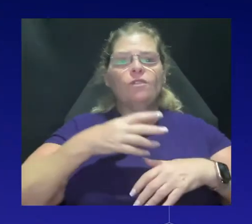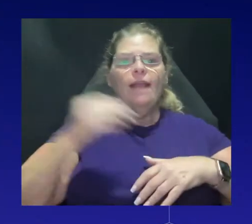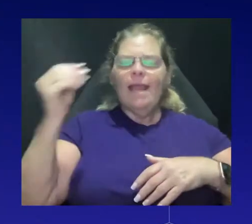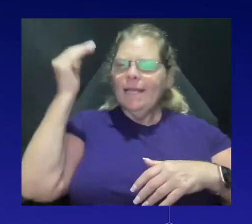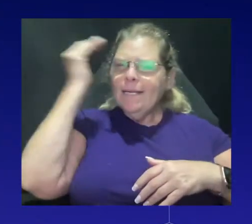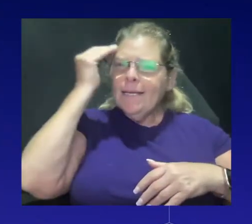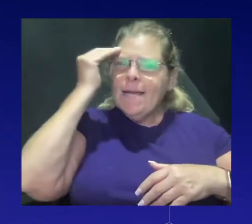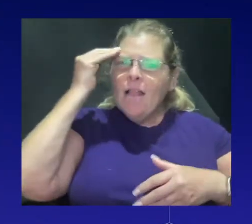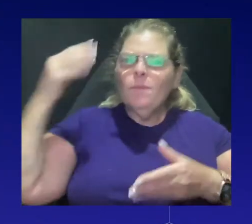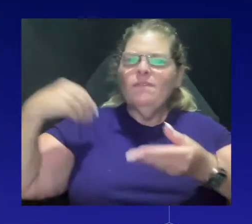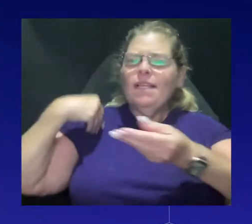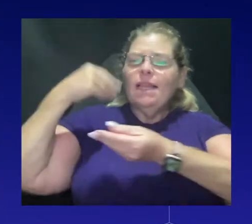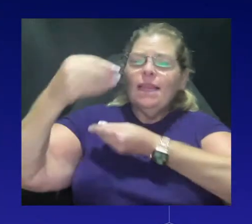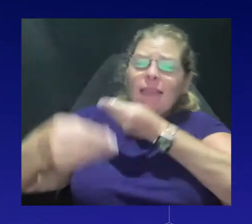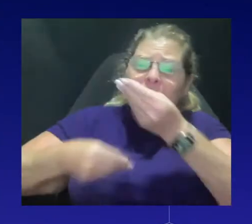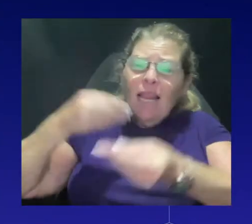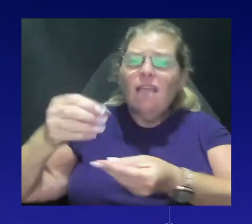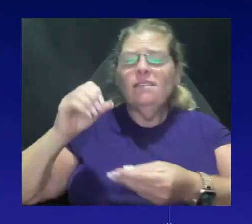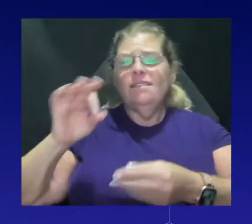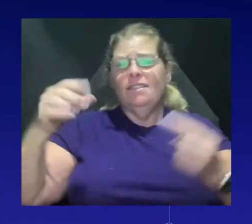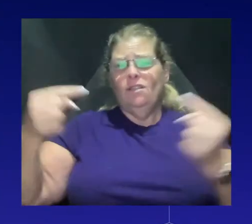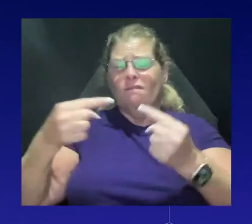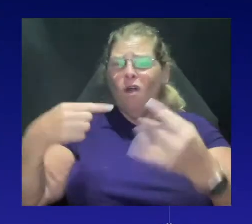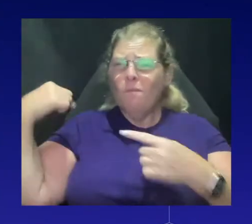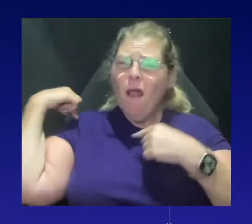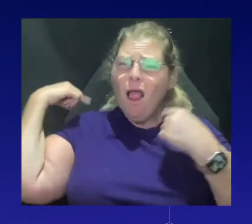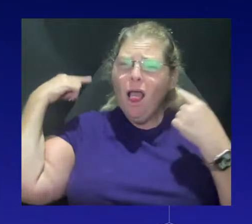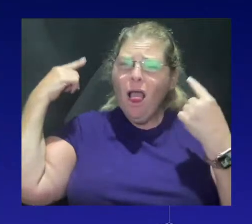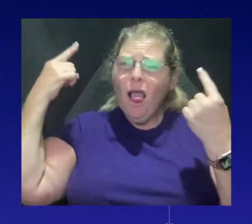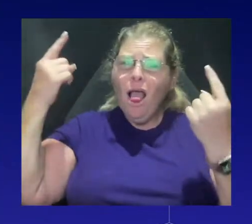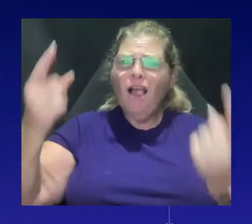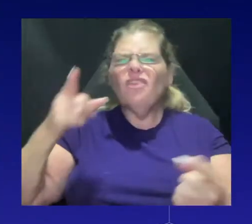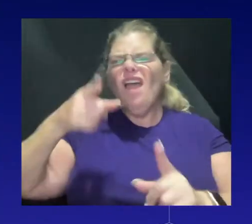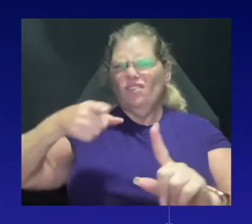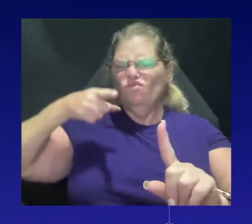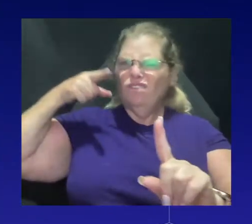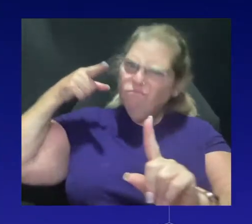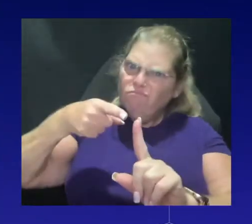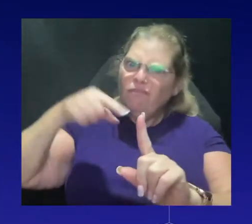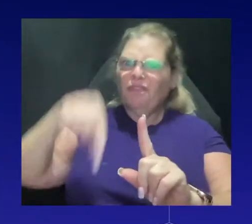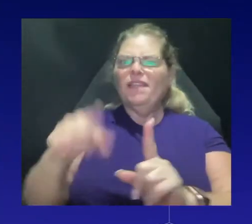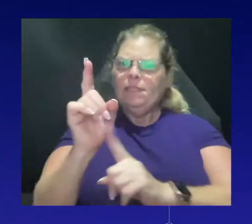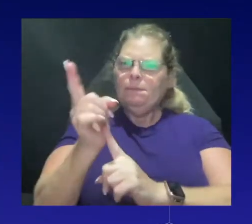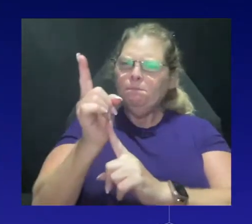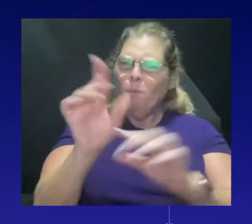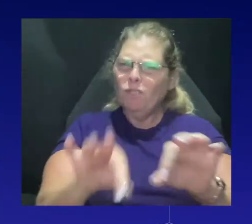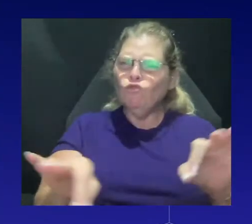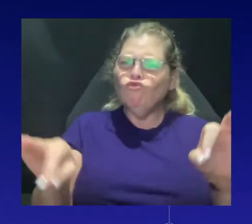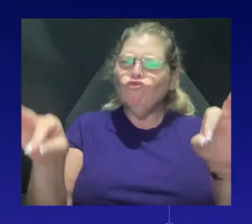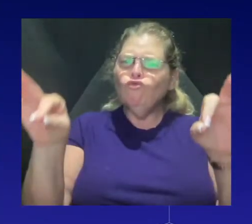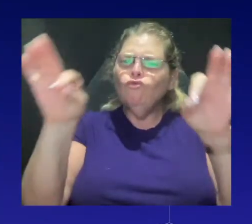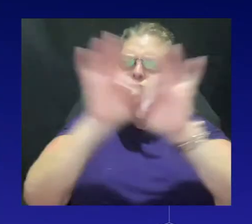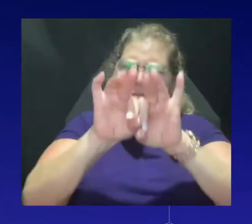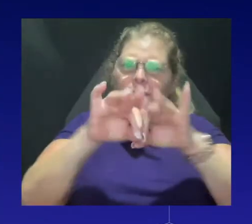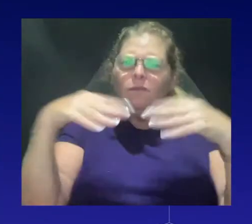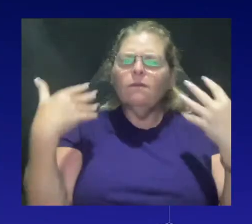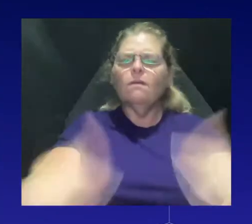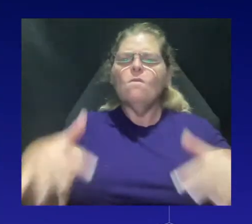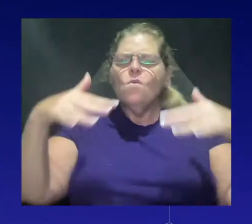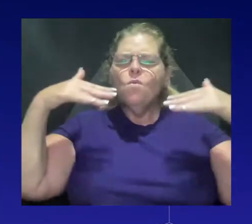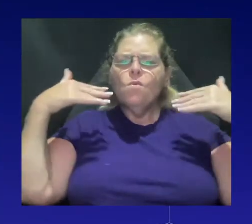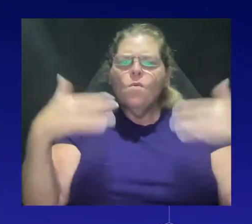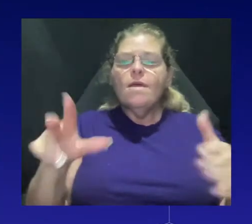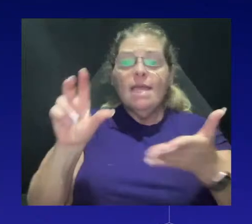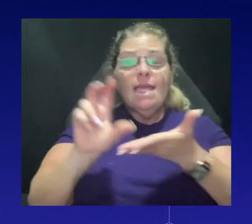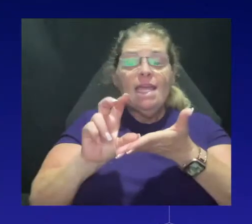investing and working together as the critical moment that we're in. And so I think that the investments on cleaning up the